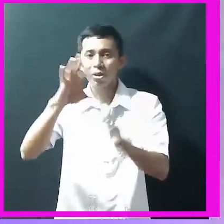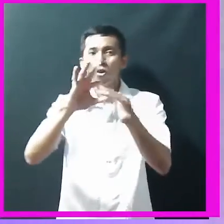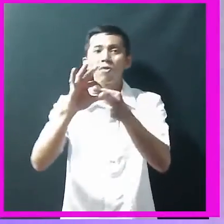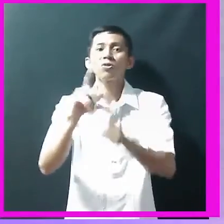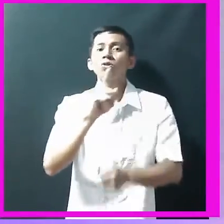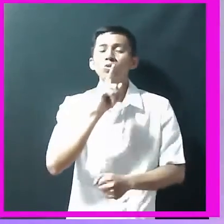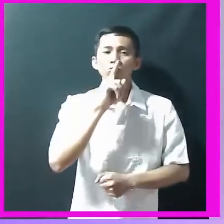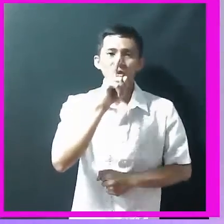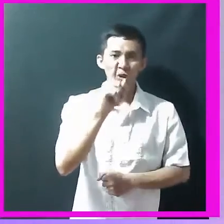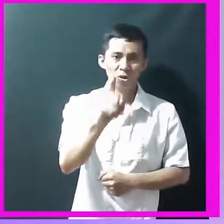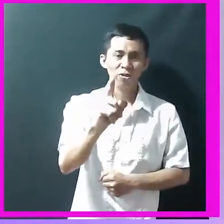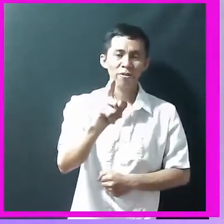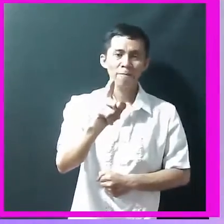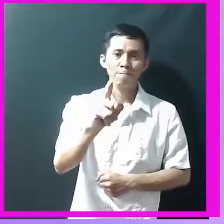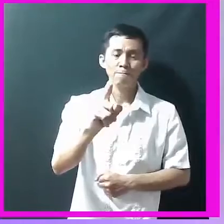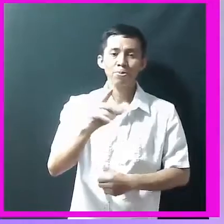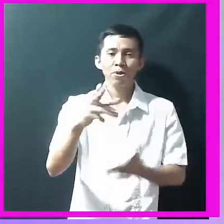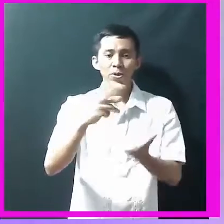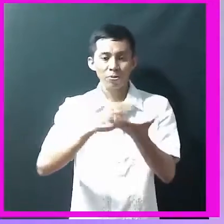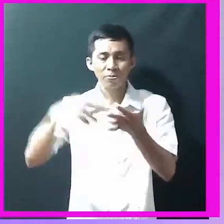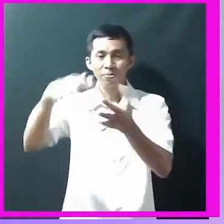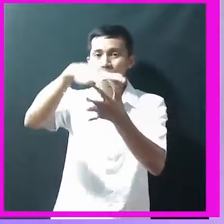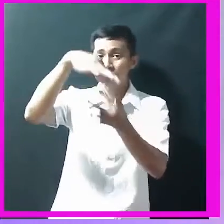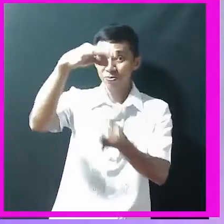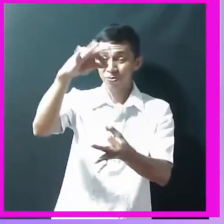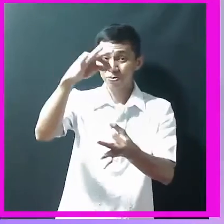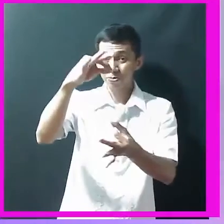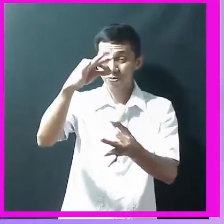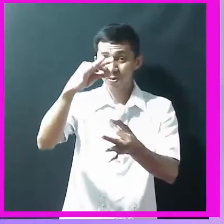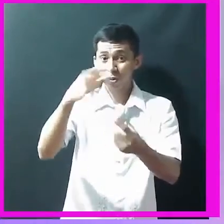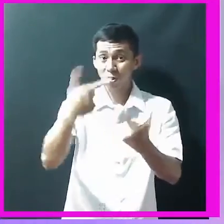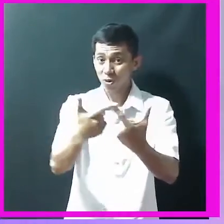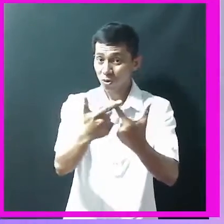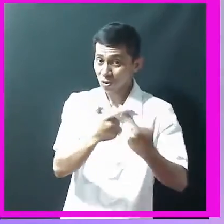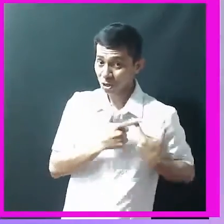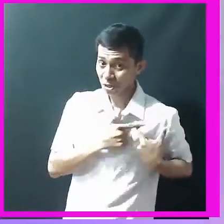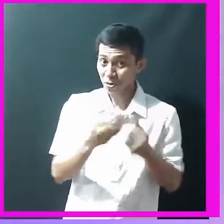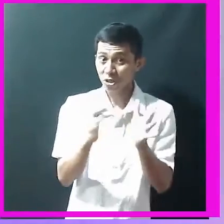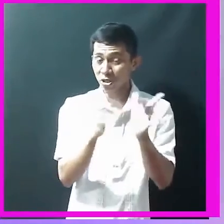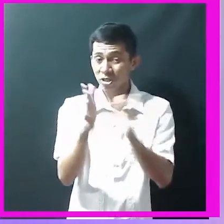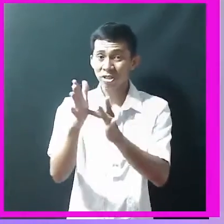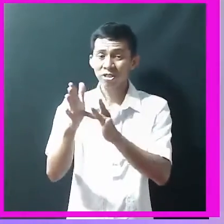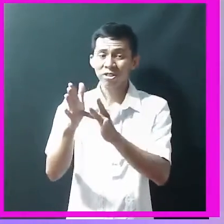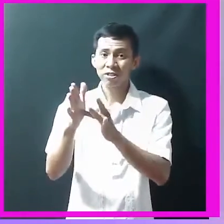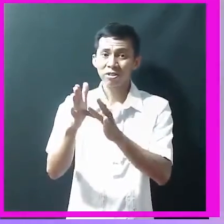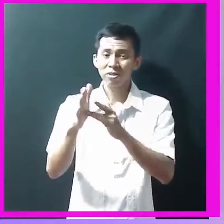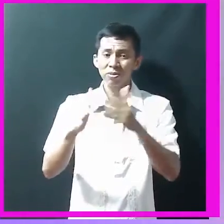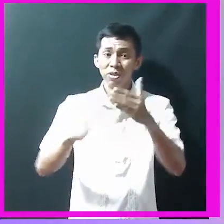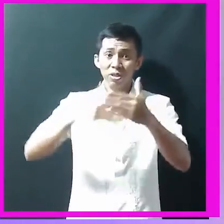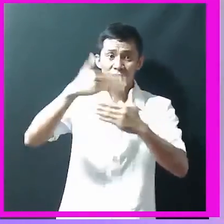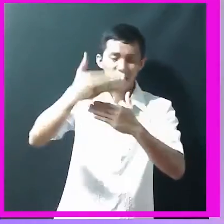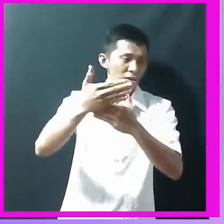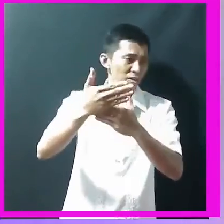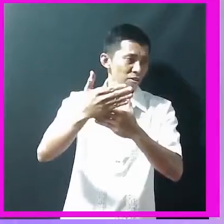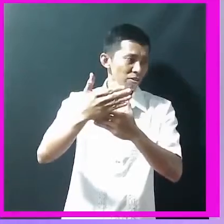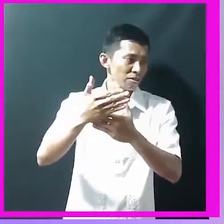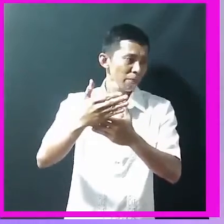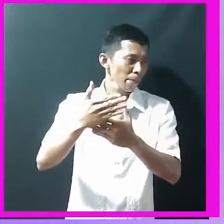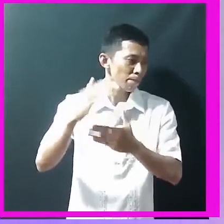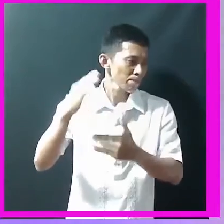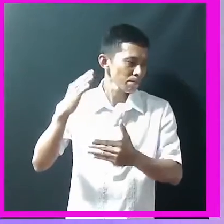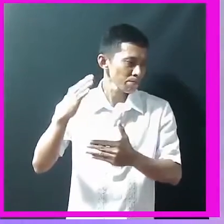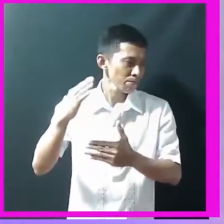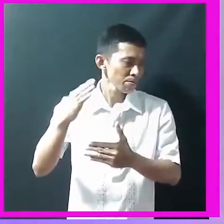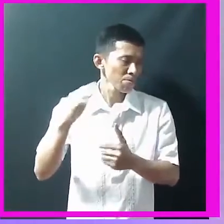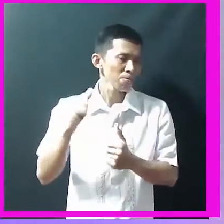said, when he, the Spirit of truth, is come. Can I say there is a second coming? Ayo kayo enjoy sa